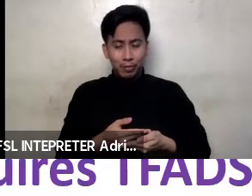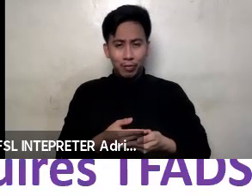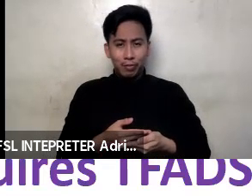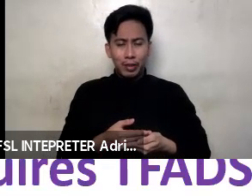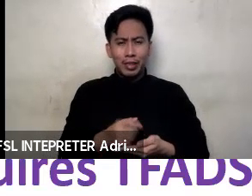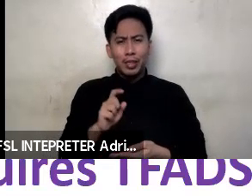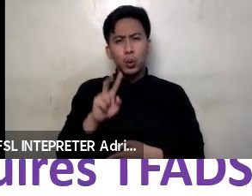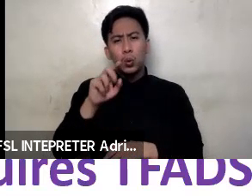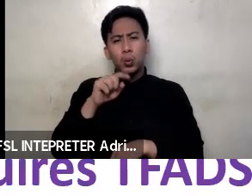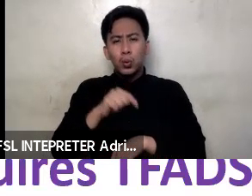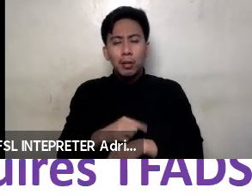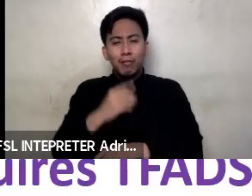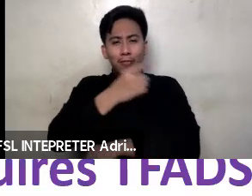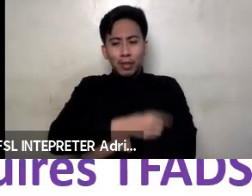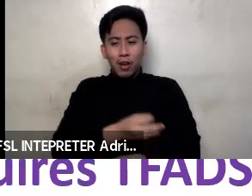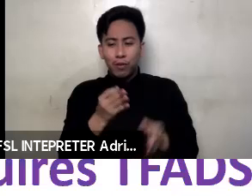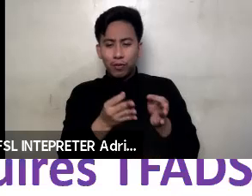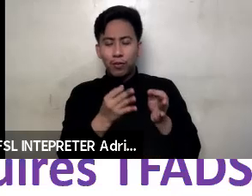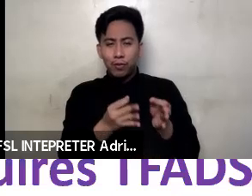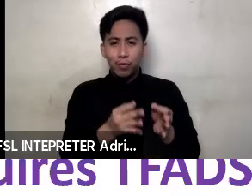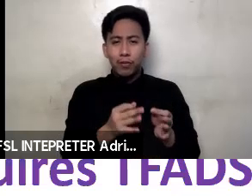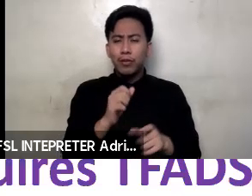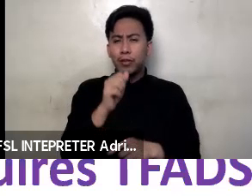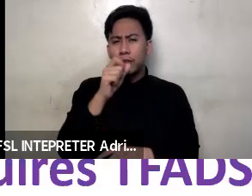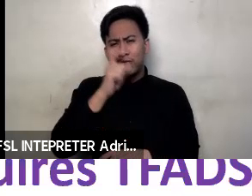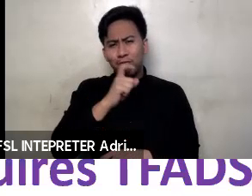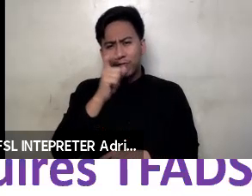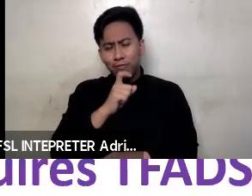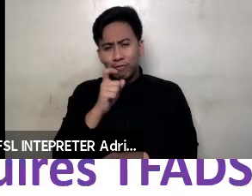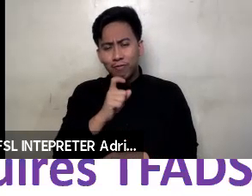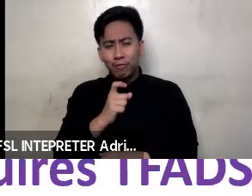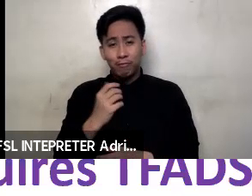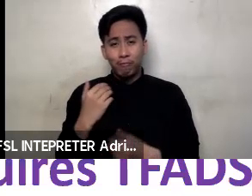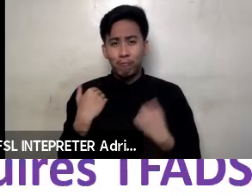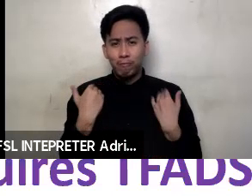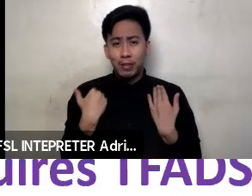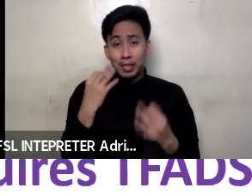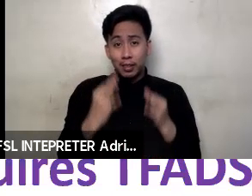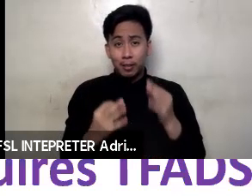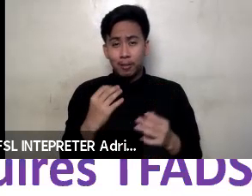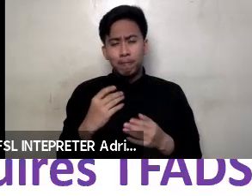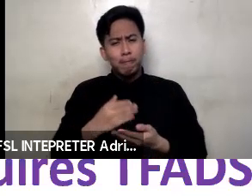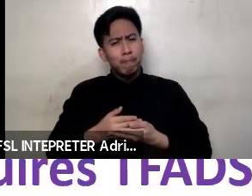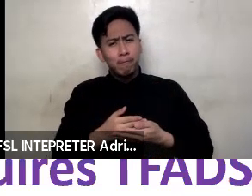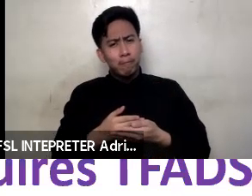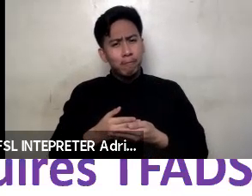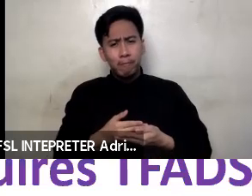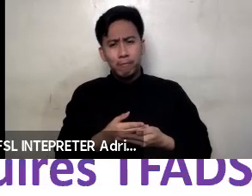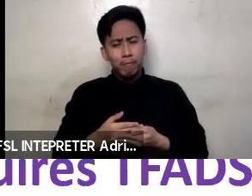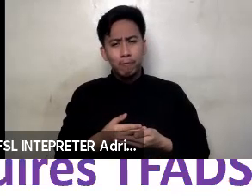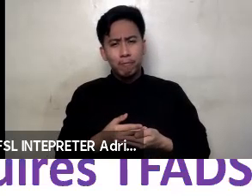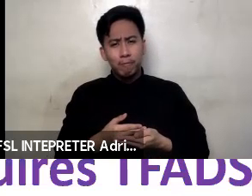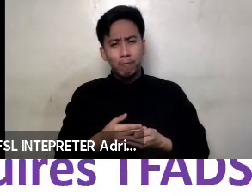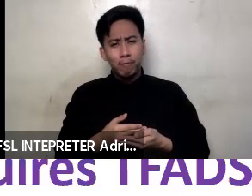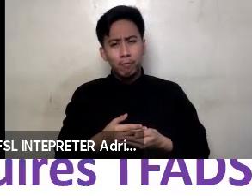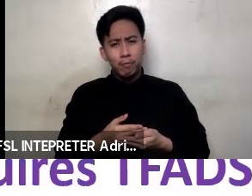day. 3 times a day for those aged 9 to 23 months. But if the child is not breastfed, then dapat mas marami, no? Ang frequency niya dapat